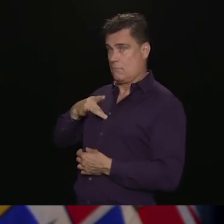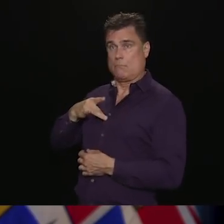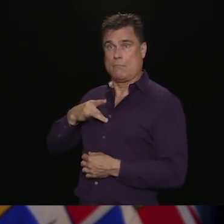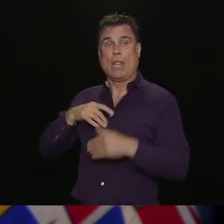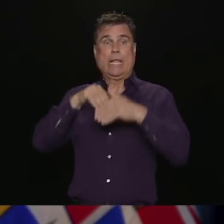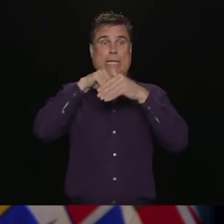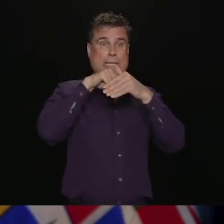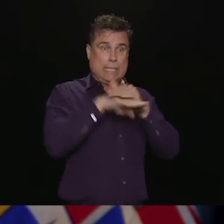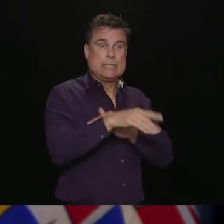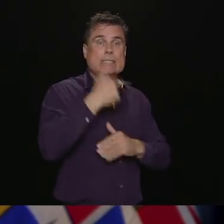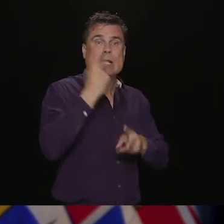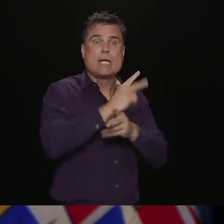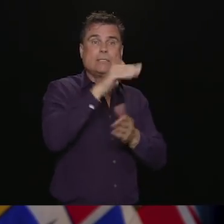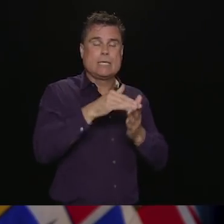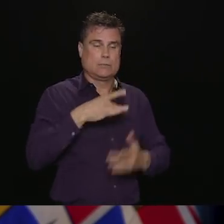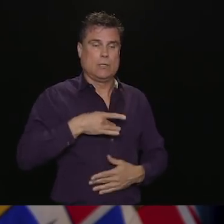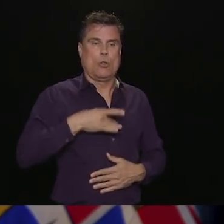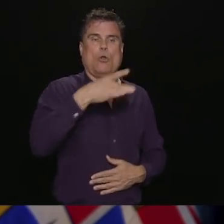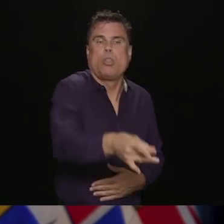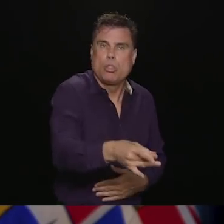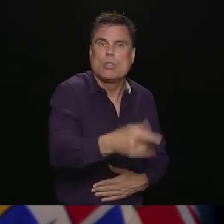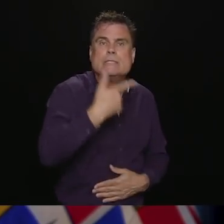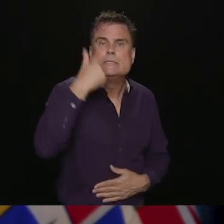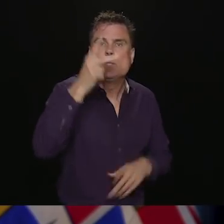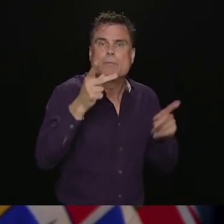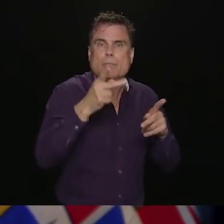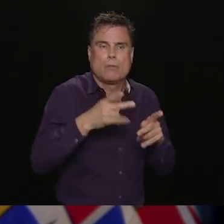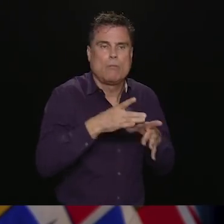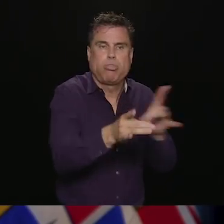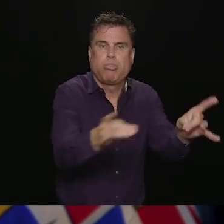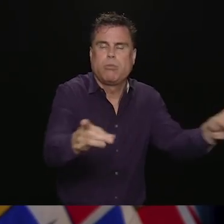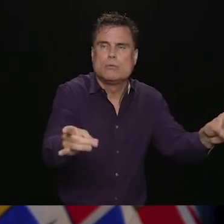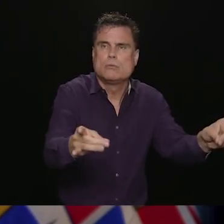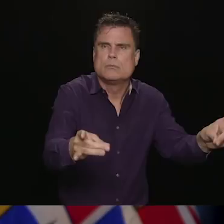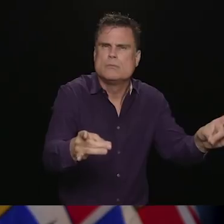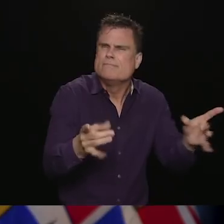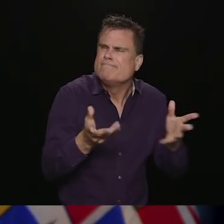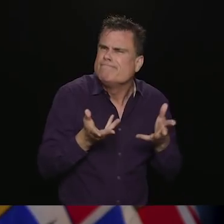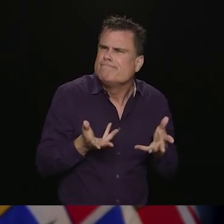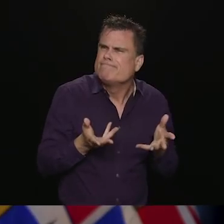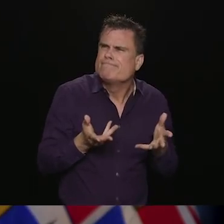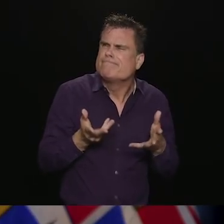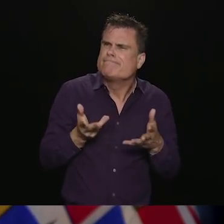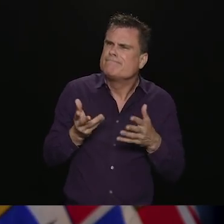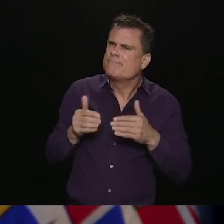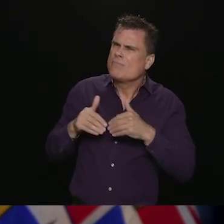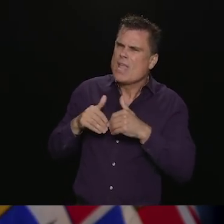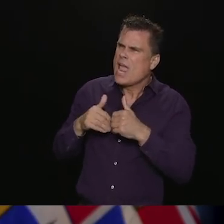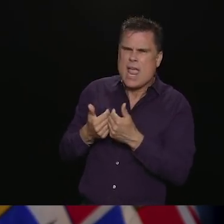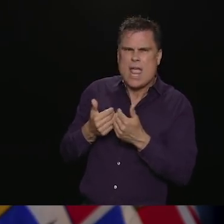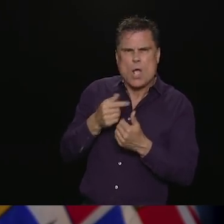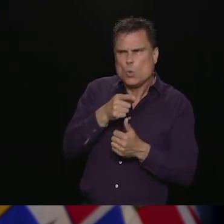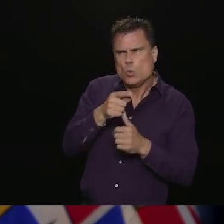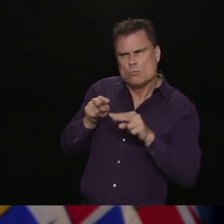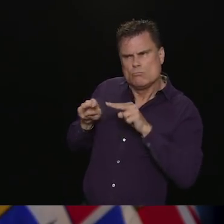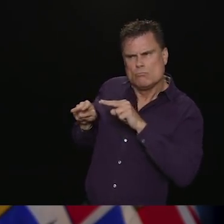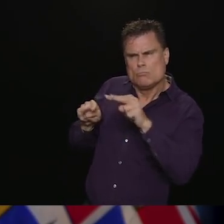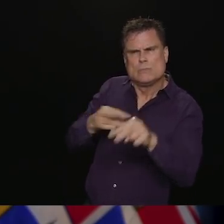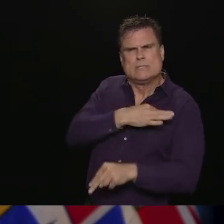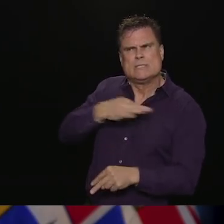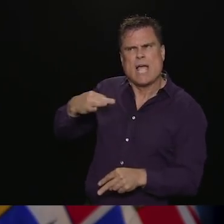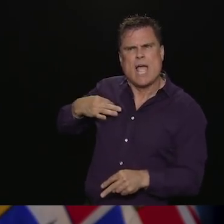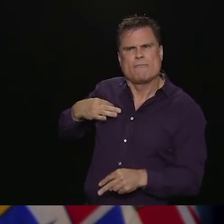And so I'm curious about what kind of monitoring of the healthcare workers is happening going forward, and do you count